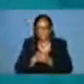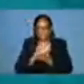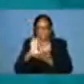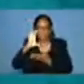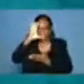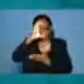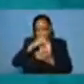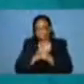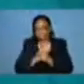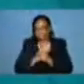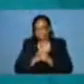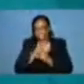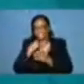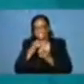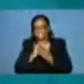Of the